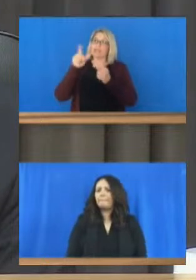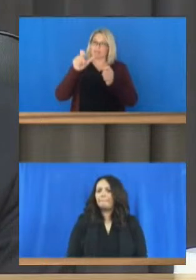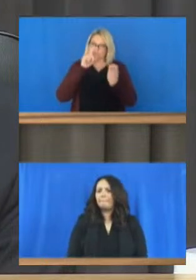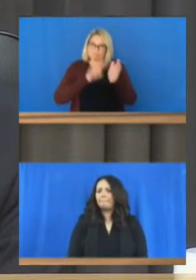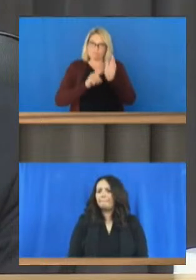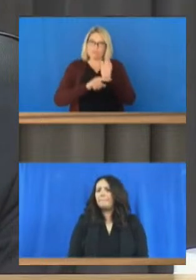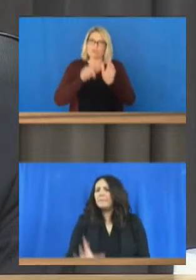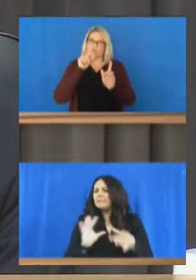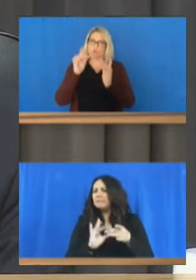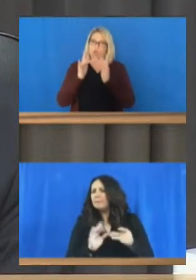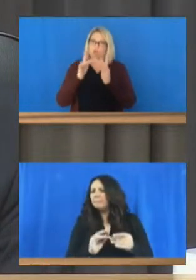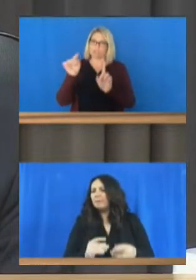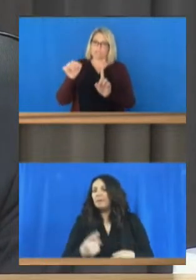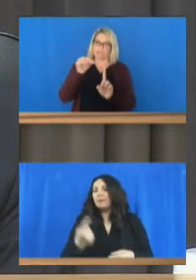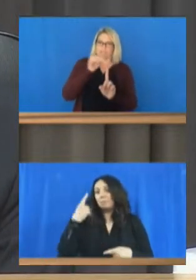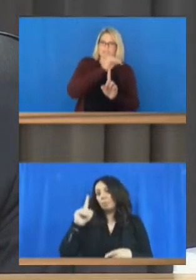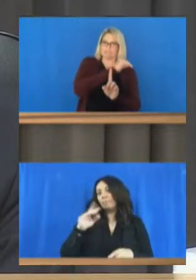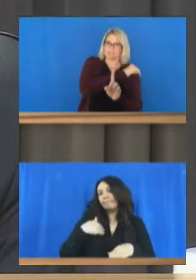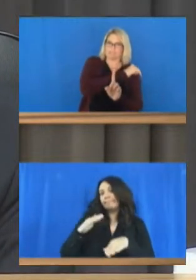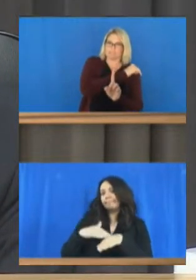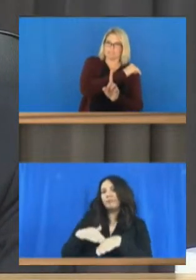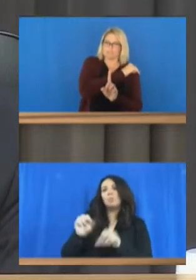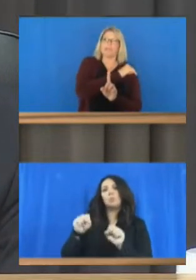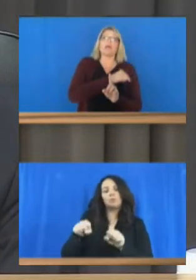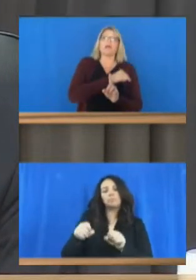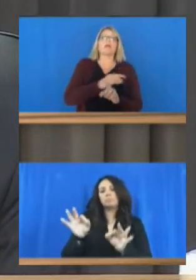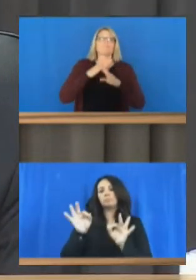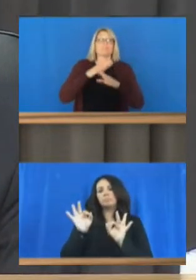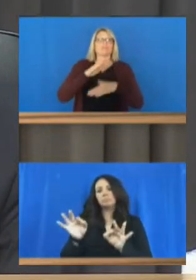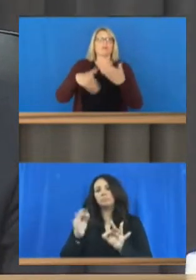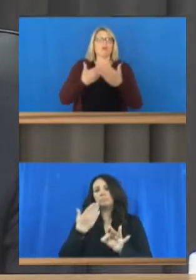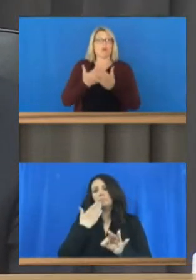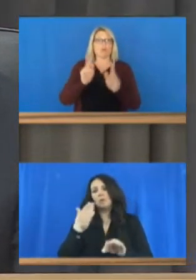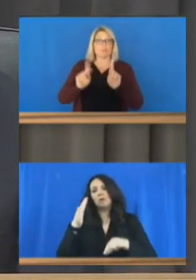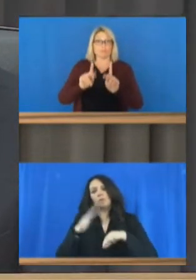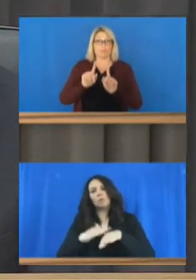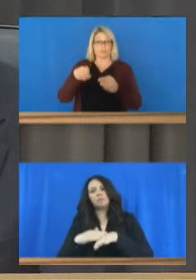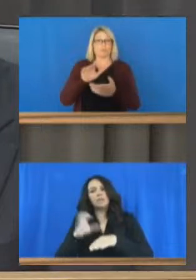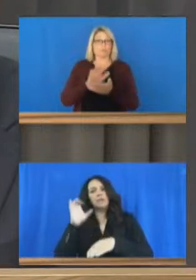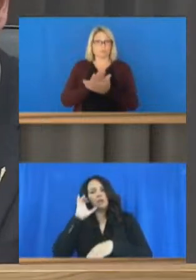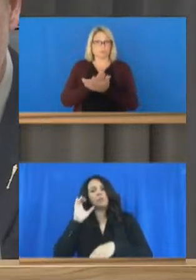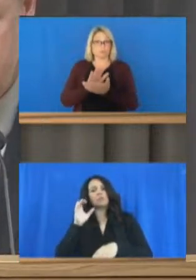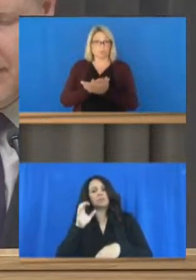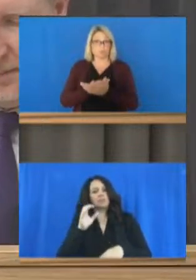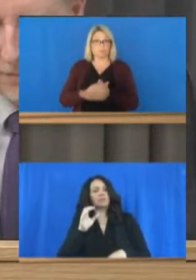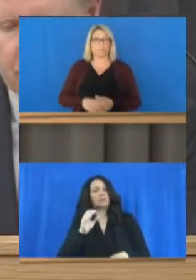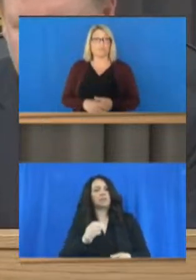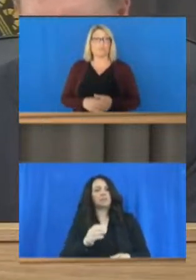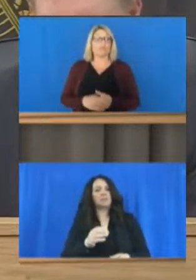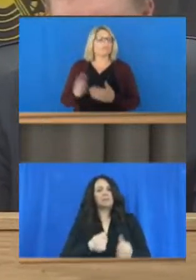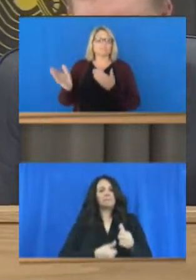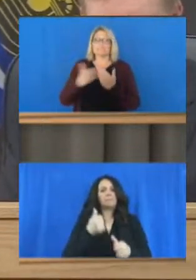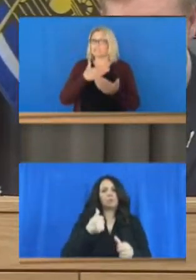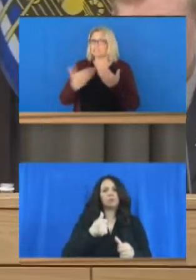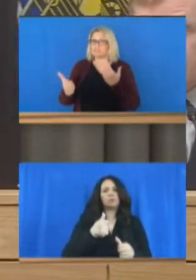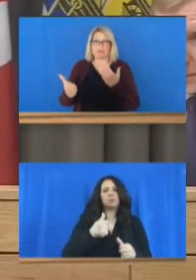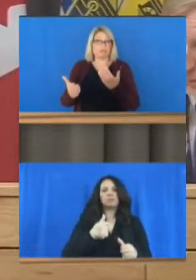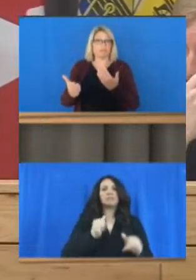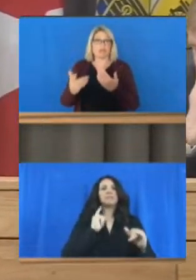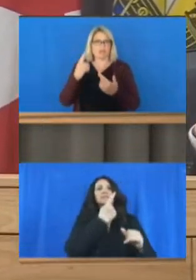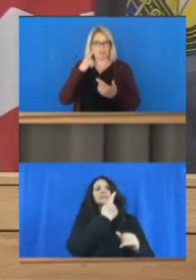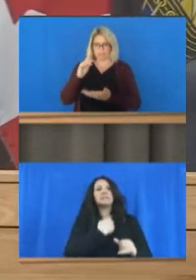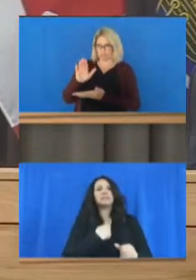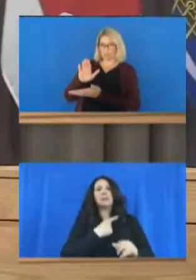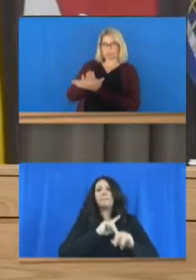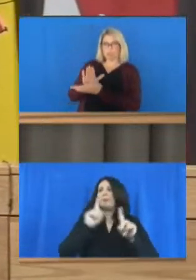Vicki Hogarth, CHCO TV. Thank you, Bruce. Dr. Russell, can you tell us more about the federal government's